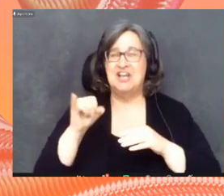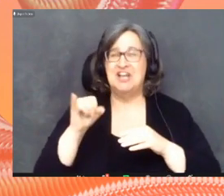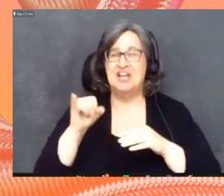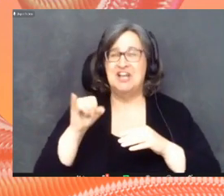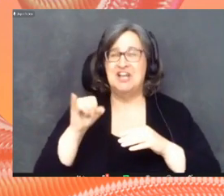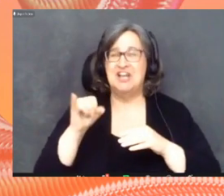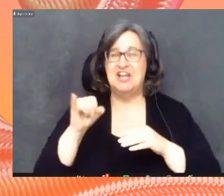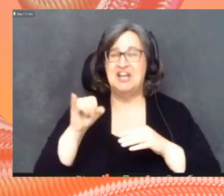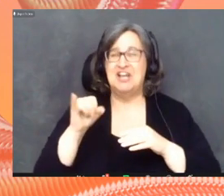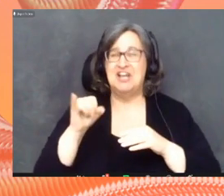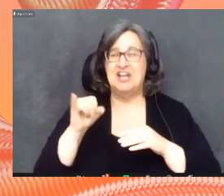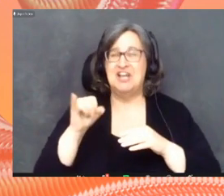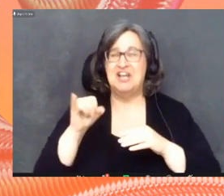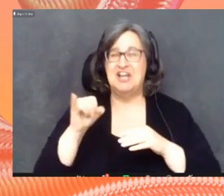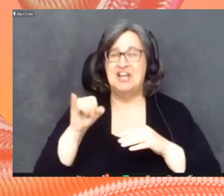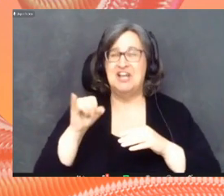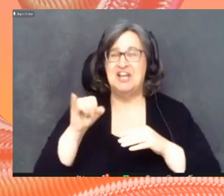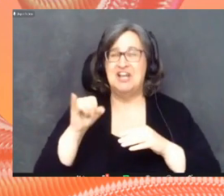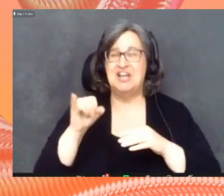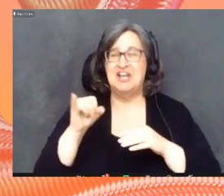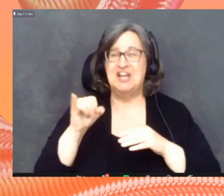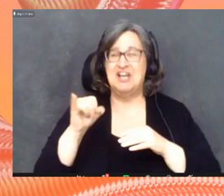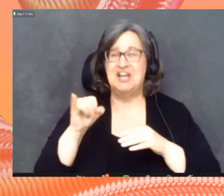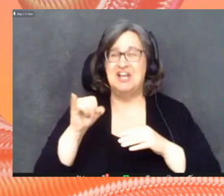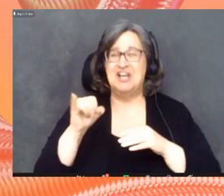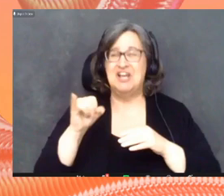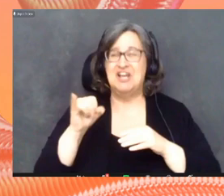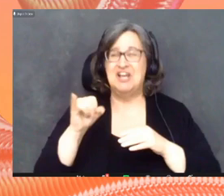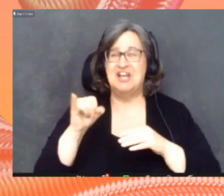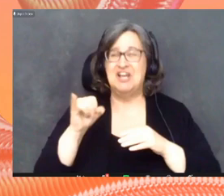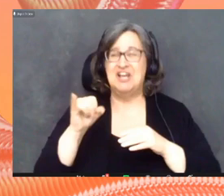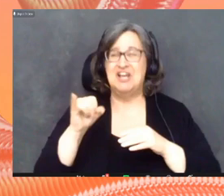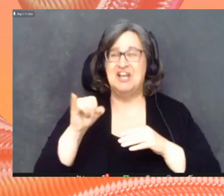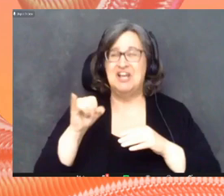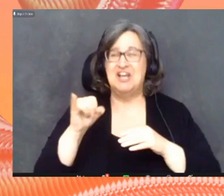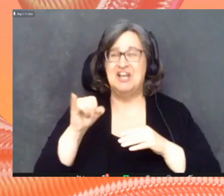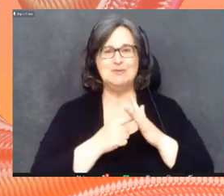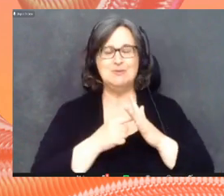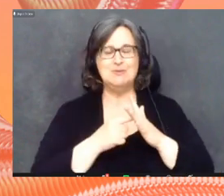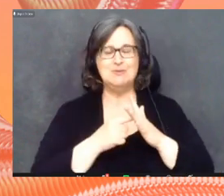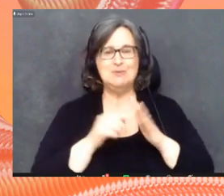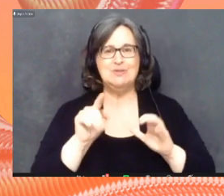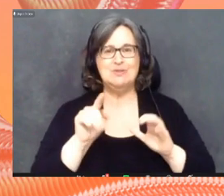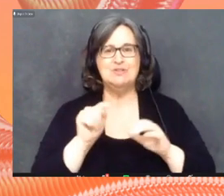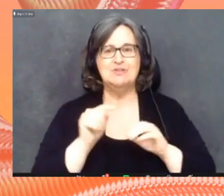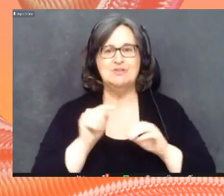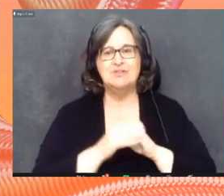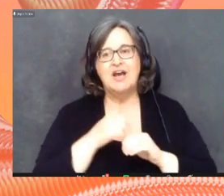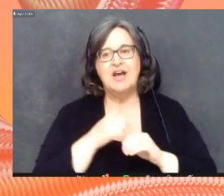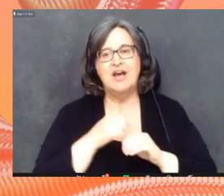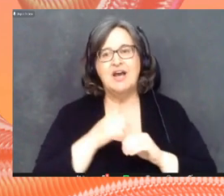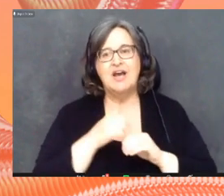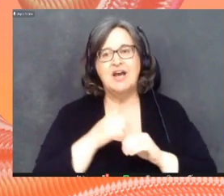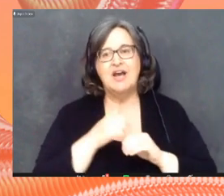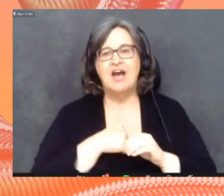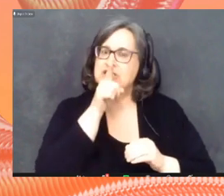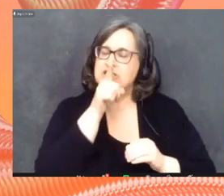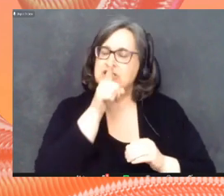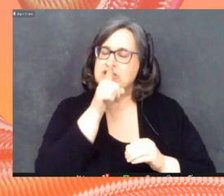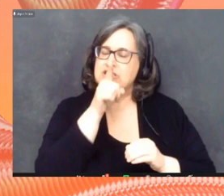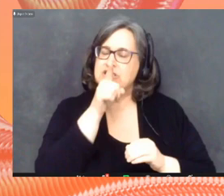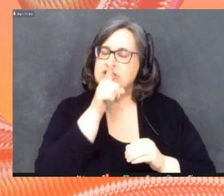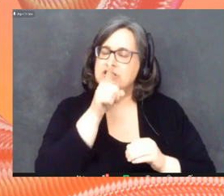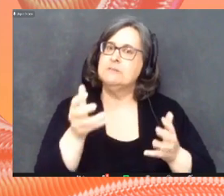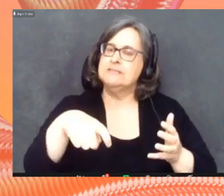And I do it too. It's actually like the reason why I started doing it is because I so desperately needed it. Yeah. And it